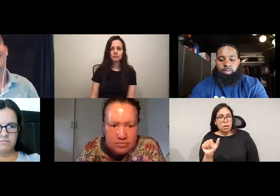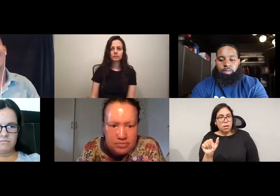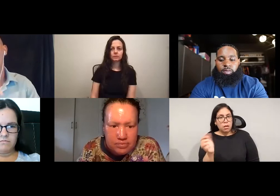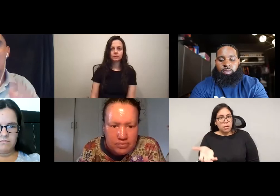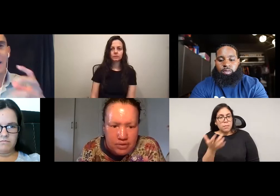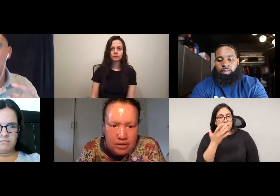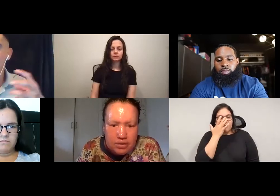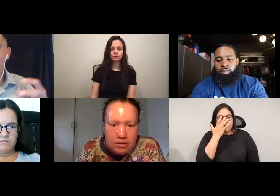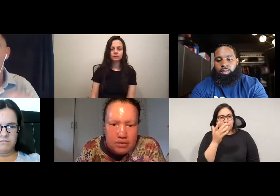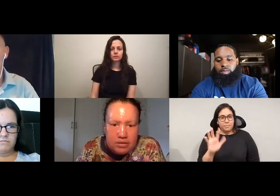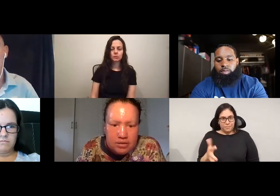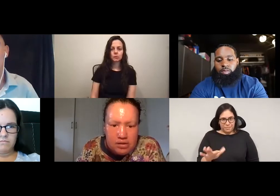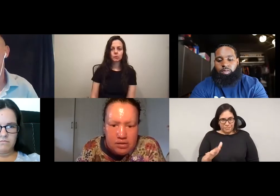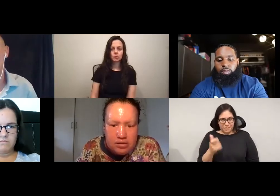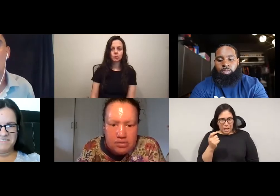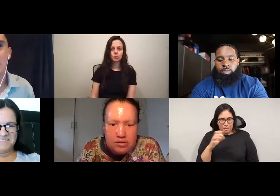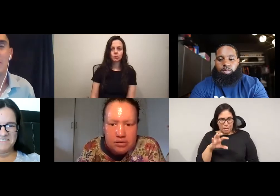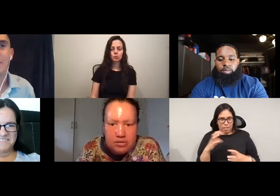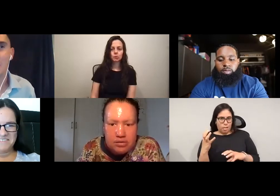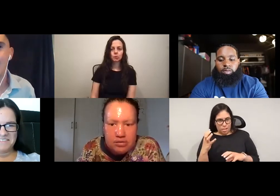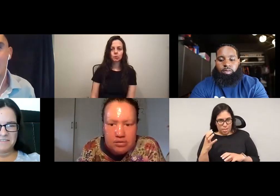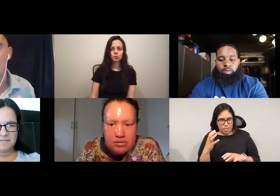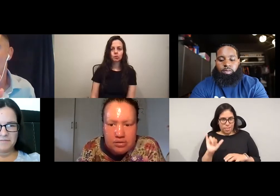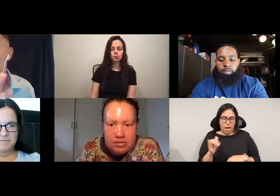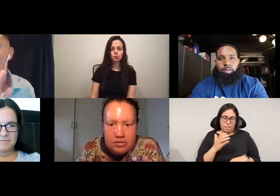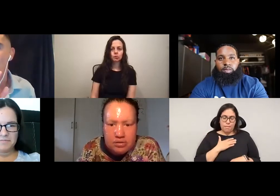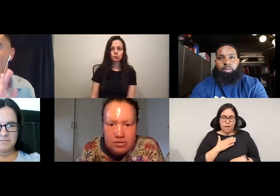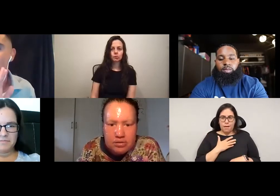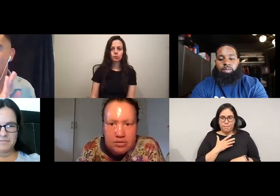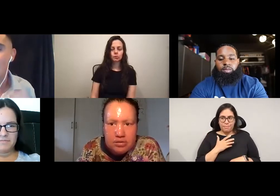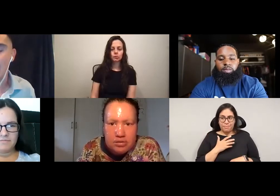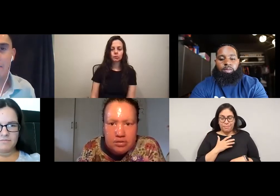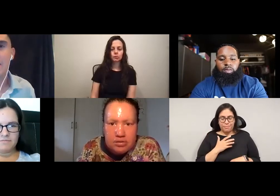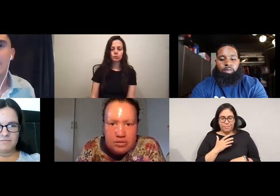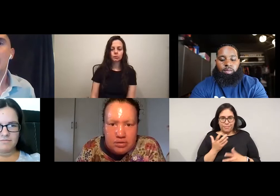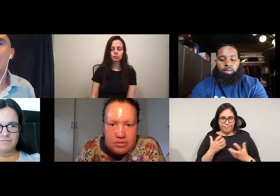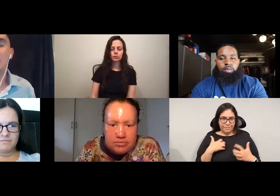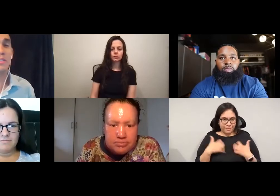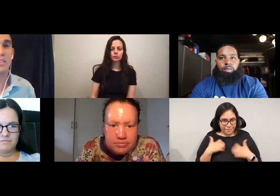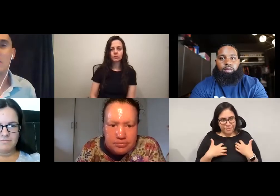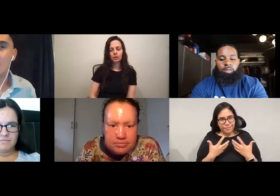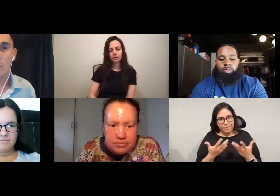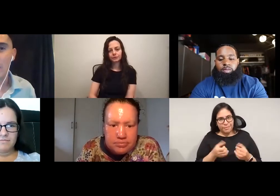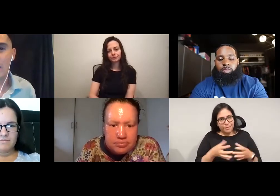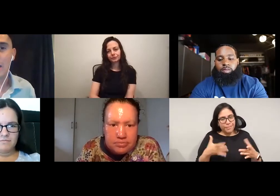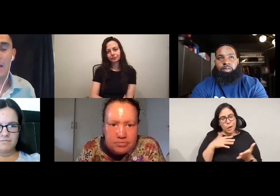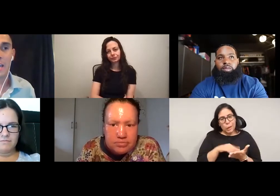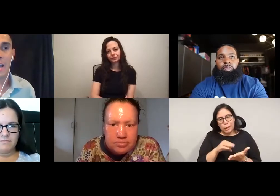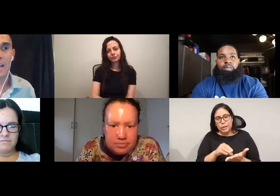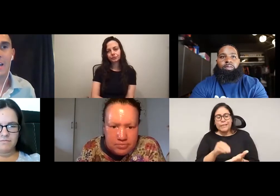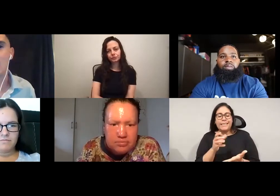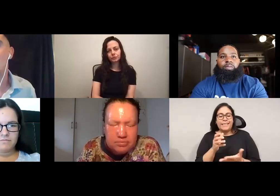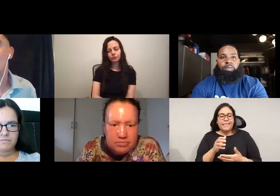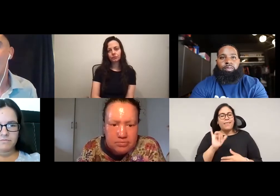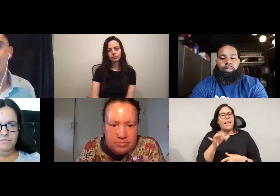But it was kind of messed up. That was a growth. That was kind of like the growing part of my life. But that was just a simple way that